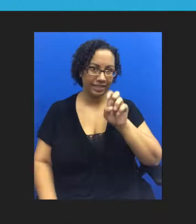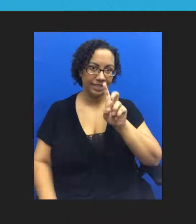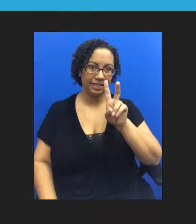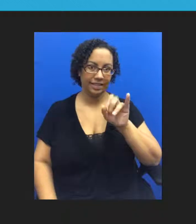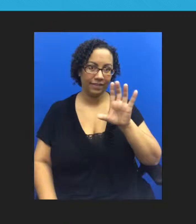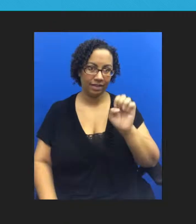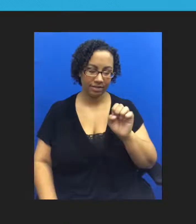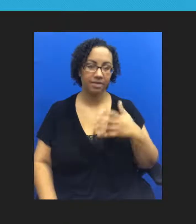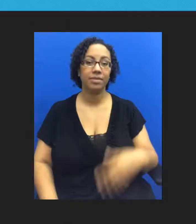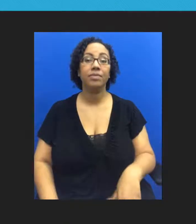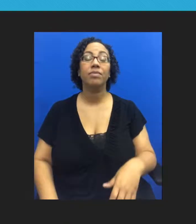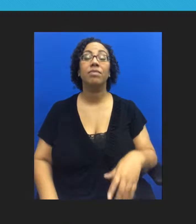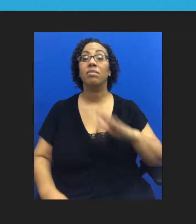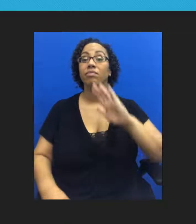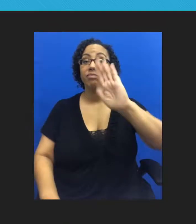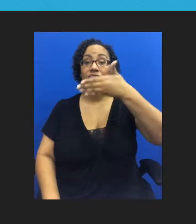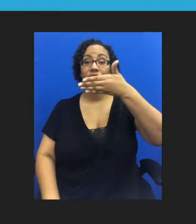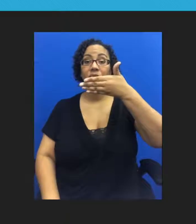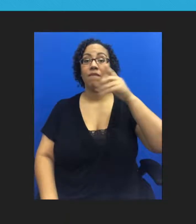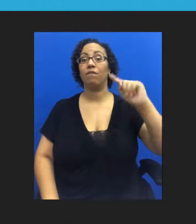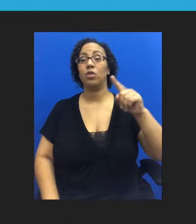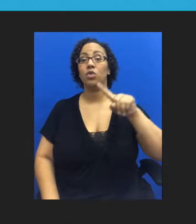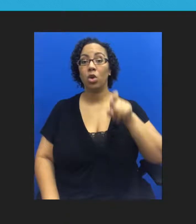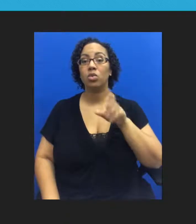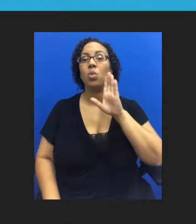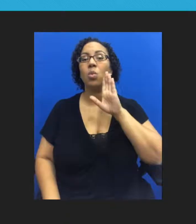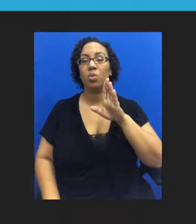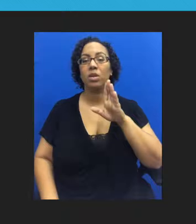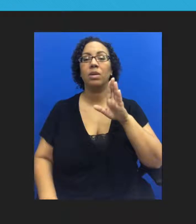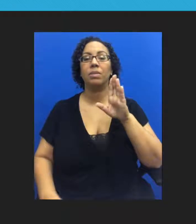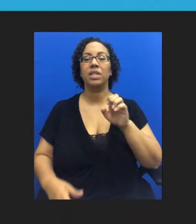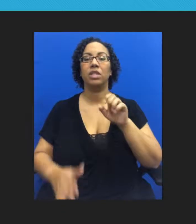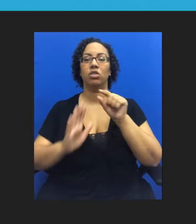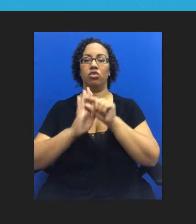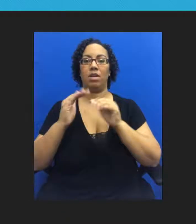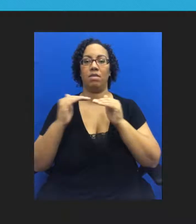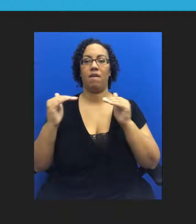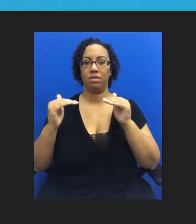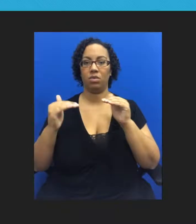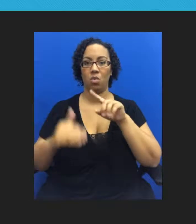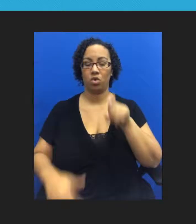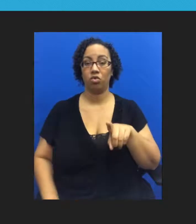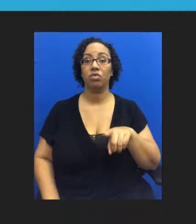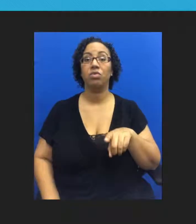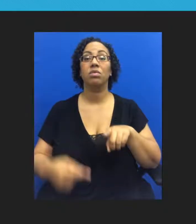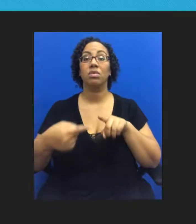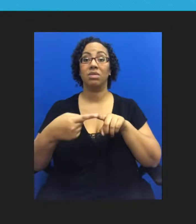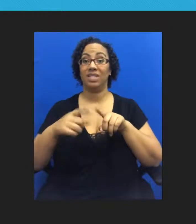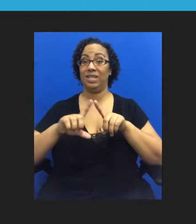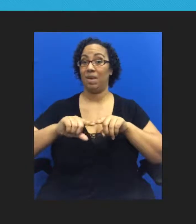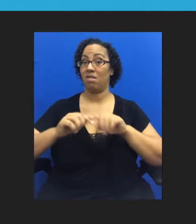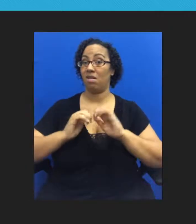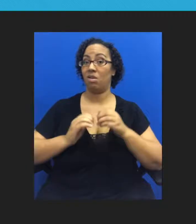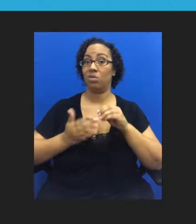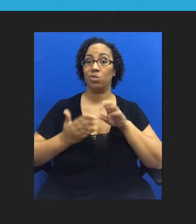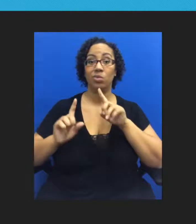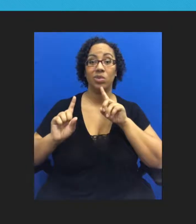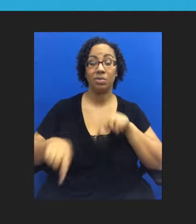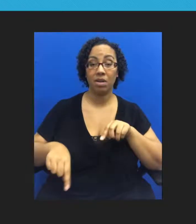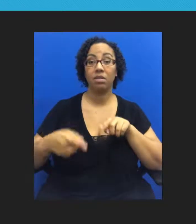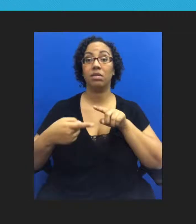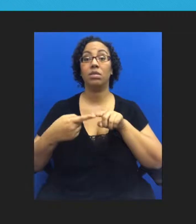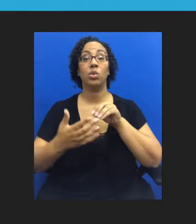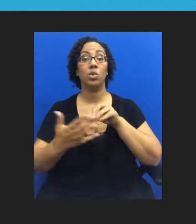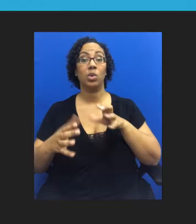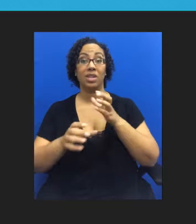the test on whatever device they may have, whether it be a laptop, desktop, iPad, or other. It is computer